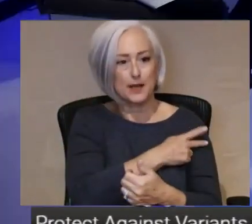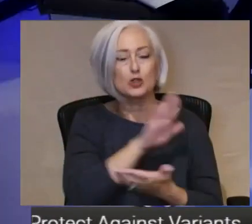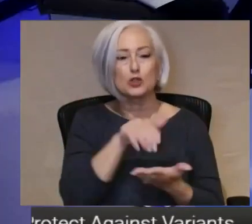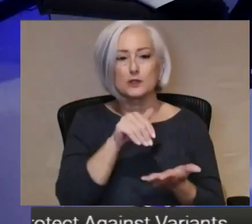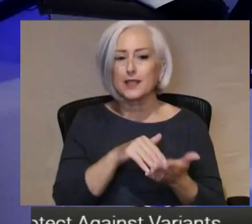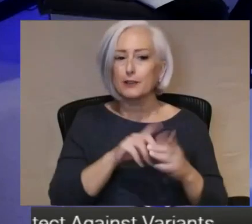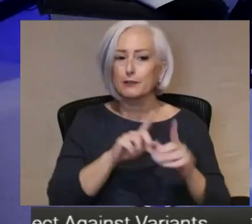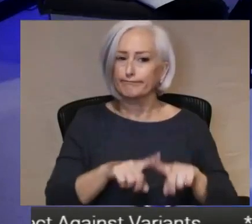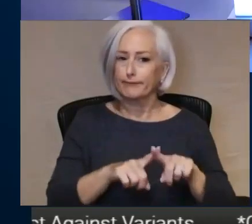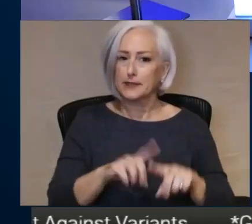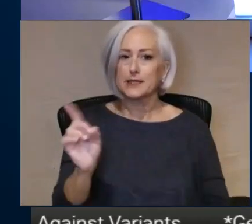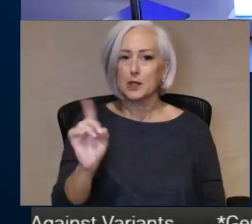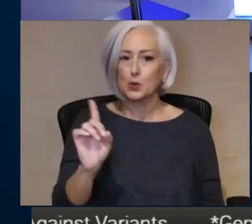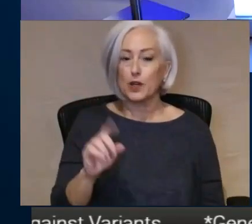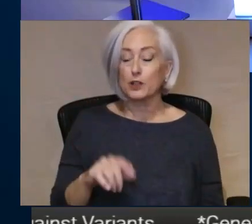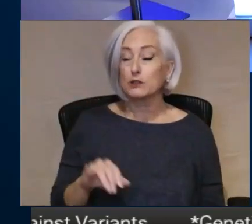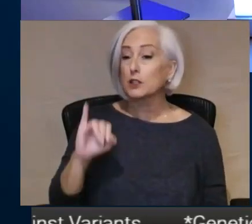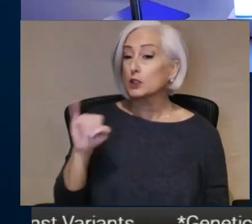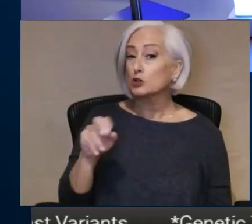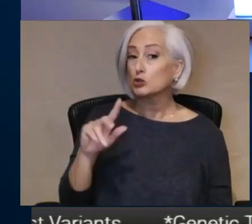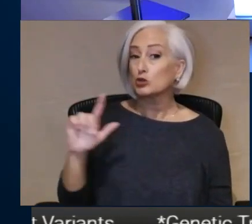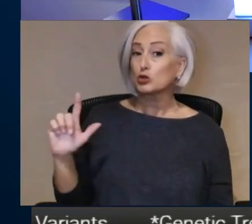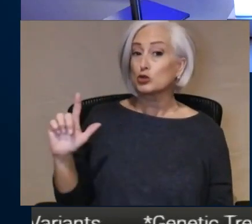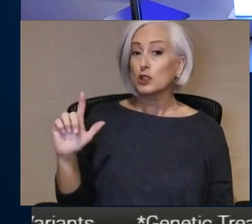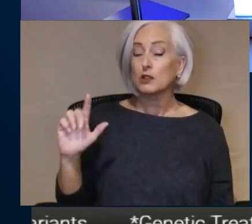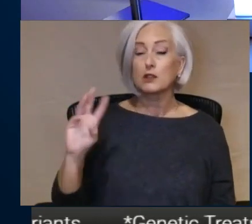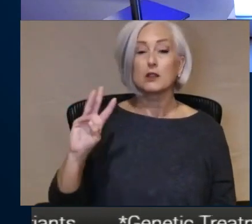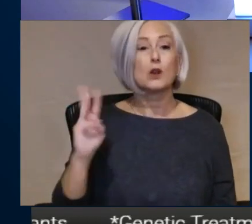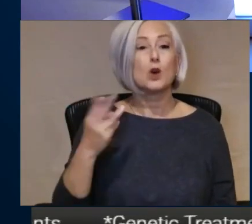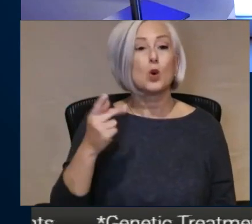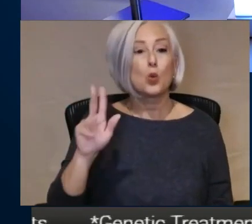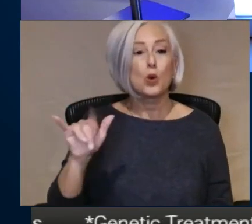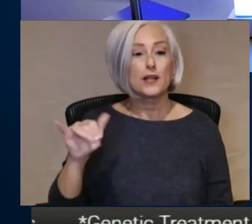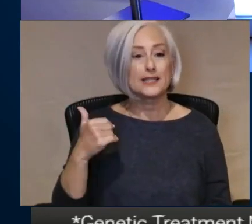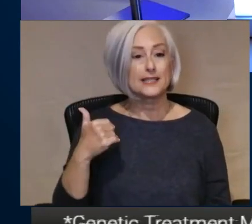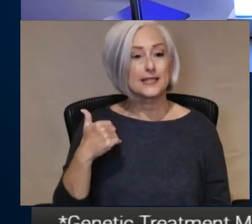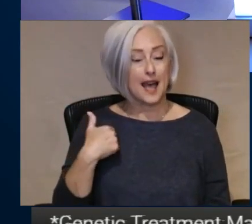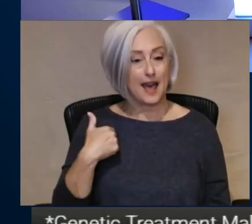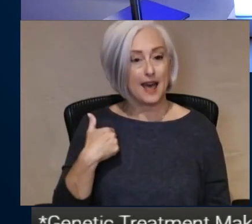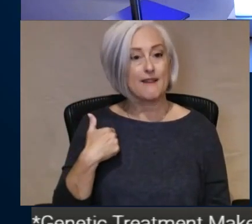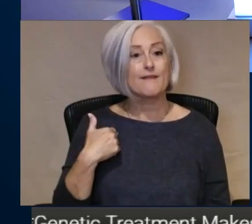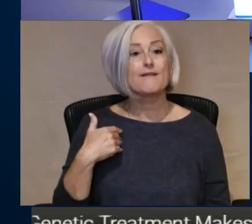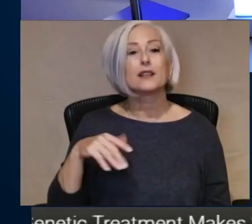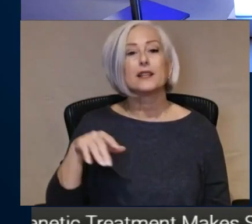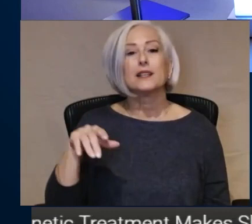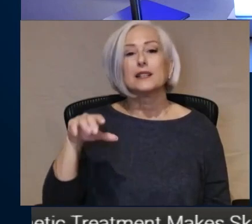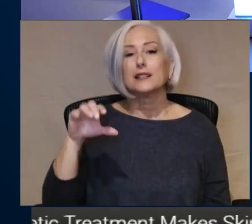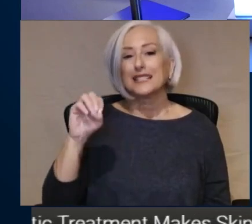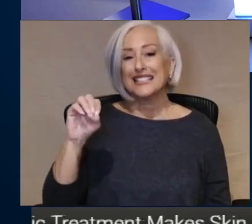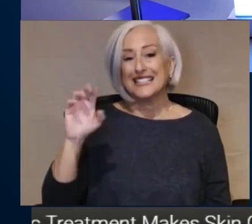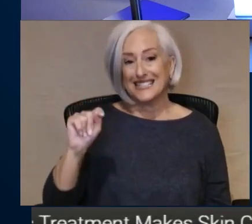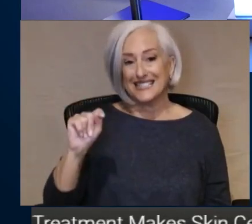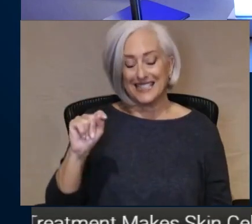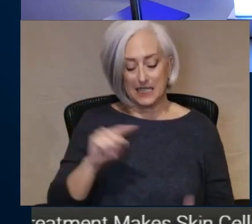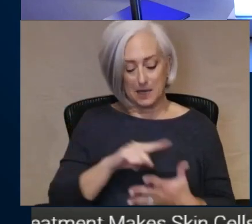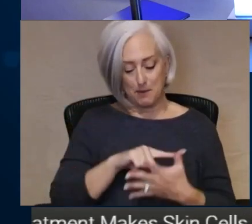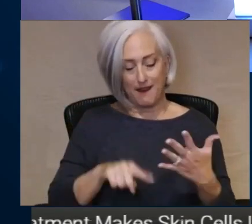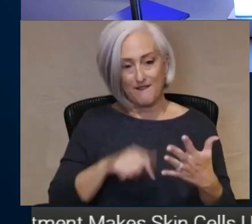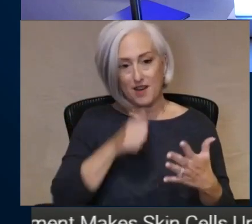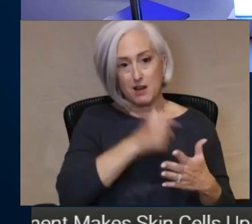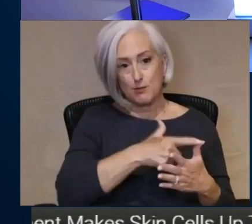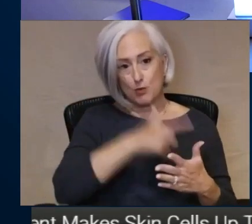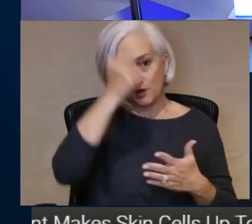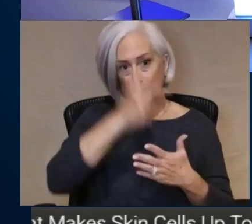Okay. Jill? Okay, Wendy says, I have ET and most of my 5 siblings do. She said, my dad was